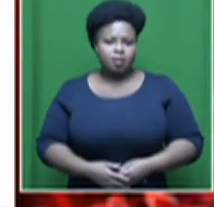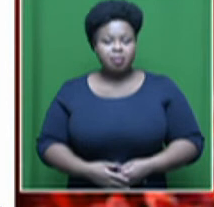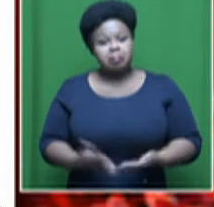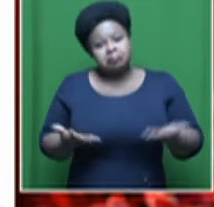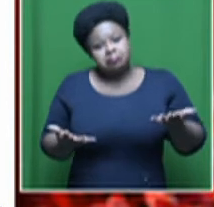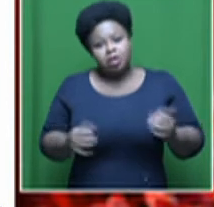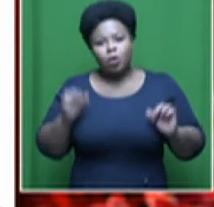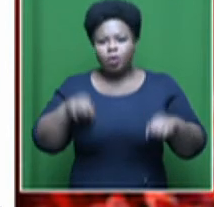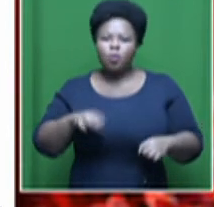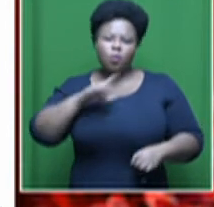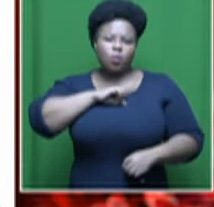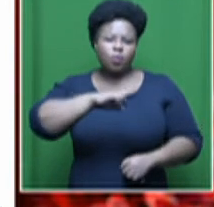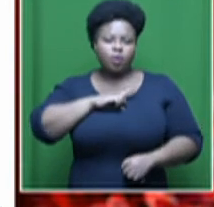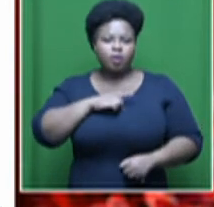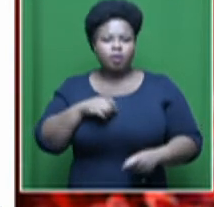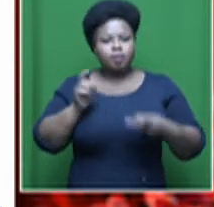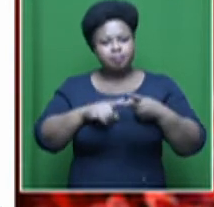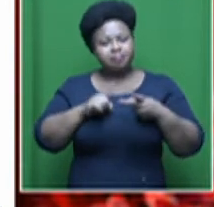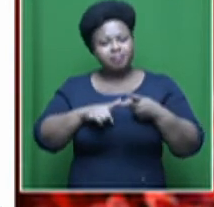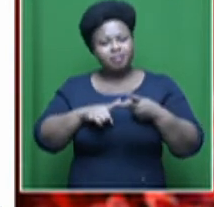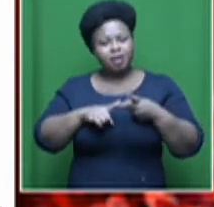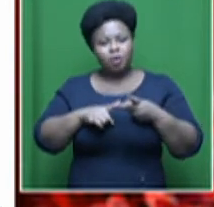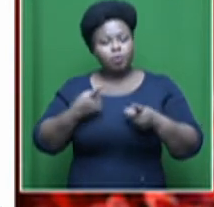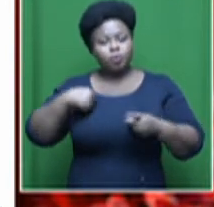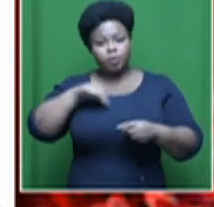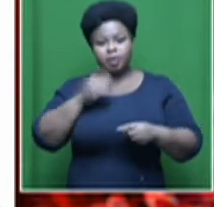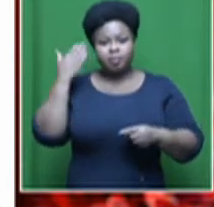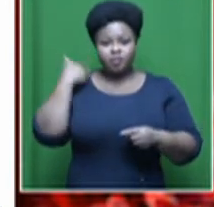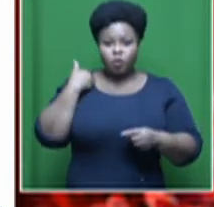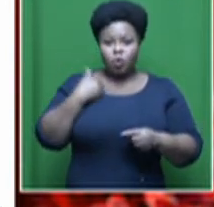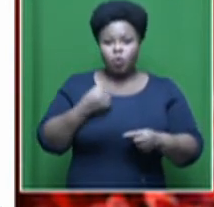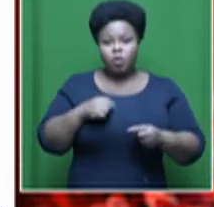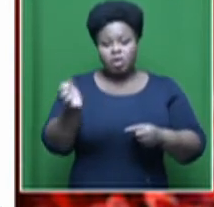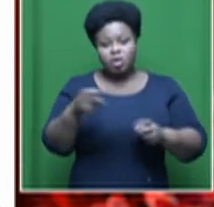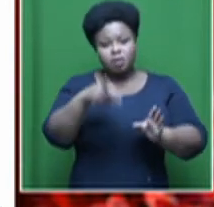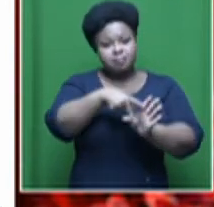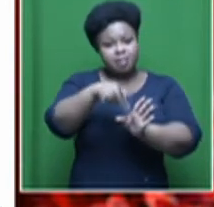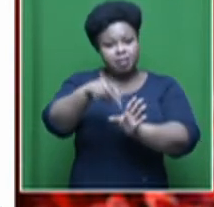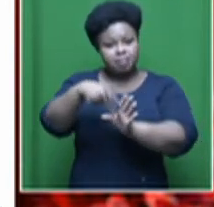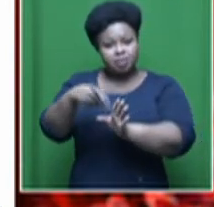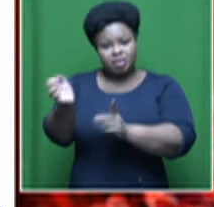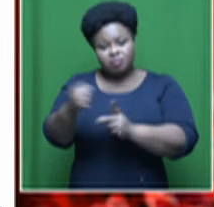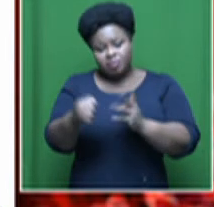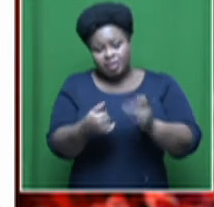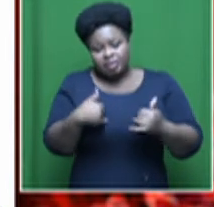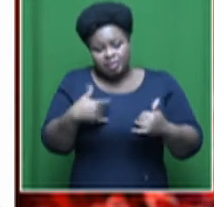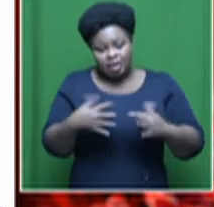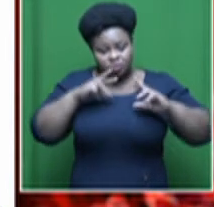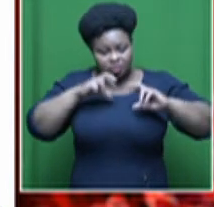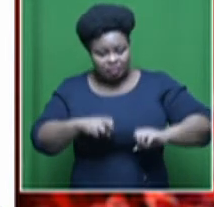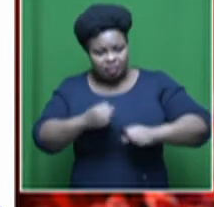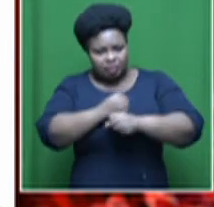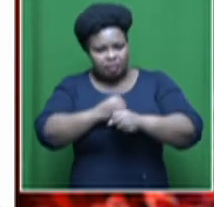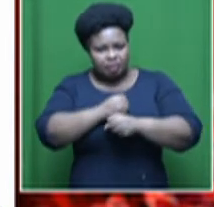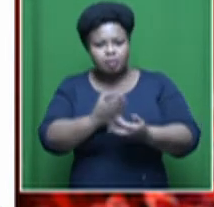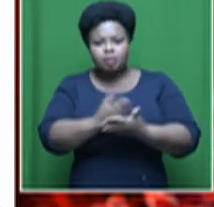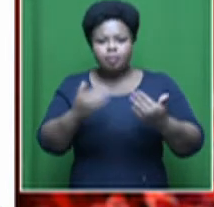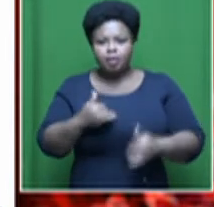Inadvertently, because of the timing of when we had enrolled participants into the study, and when they were exposed to the virus